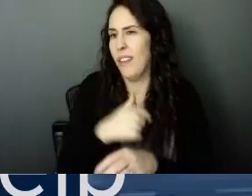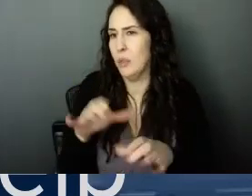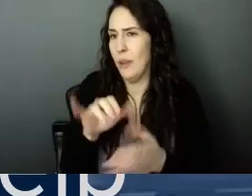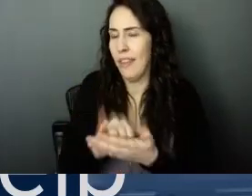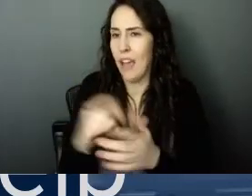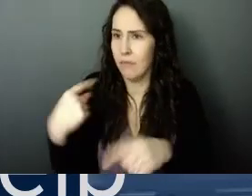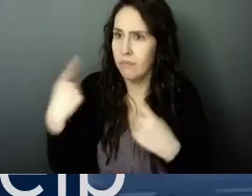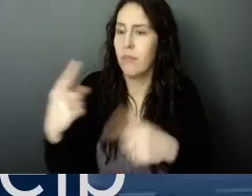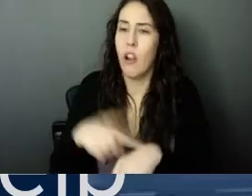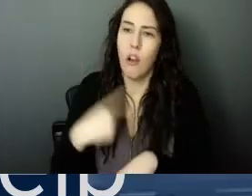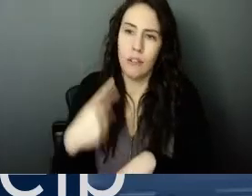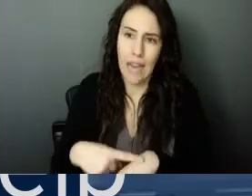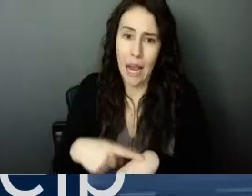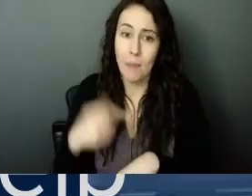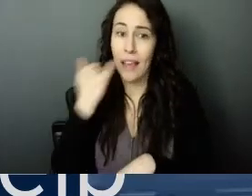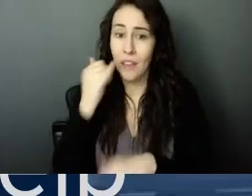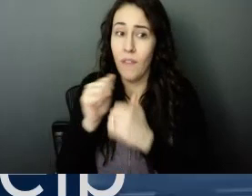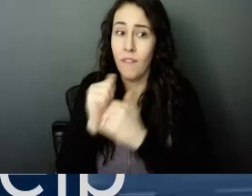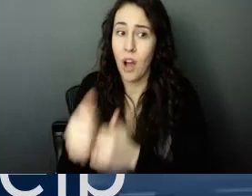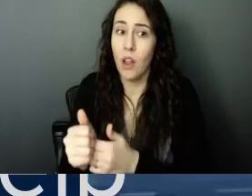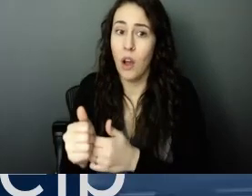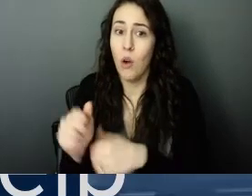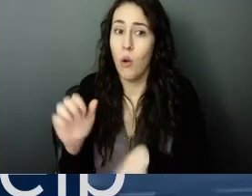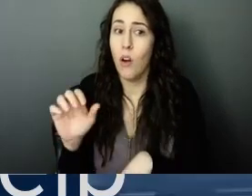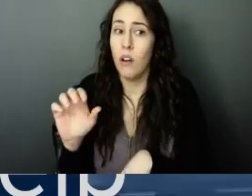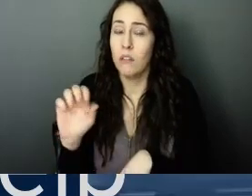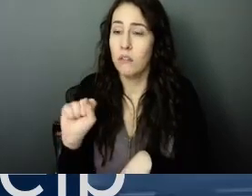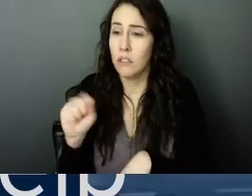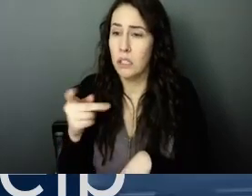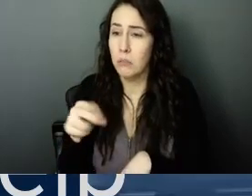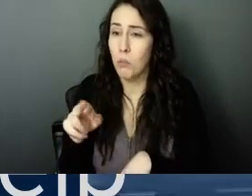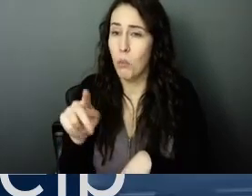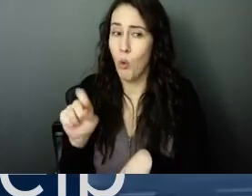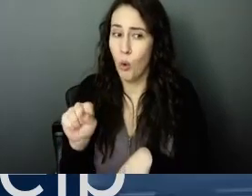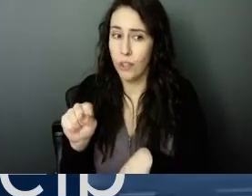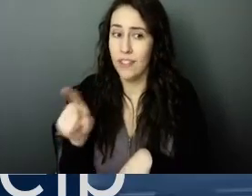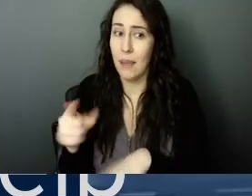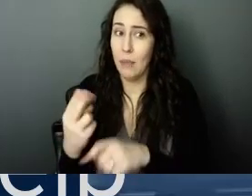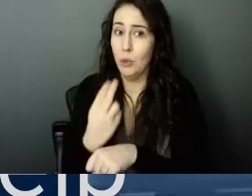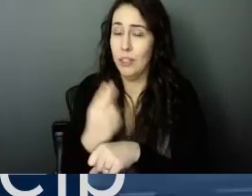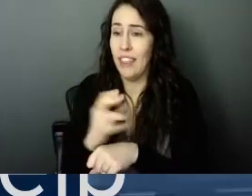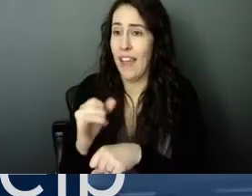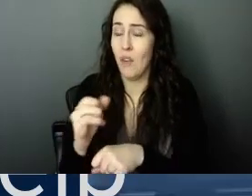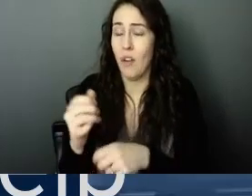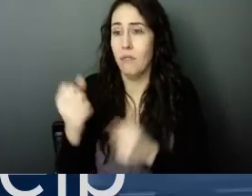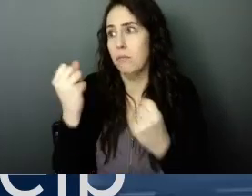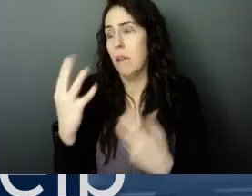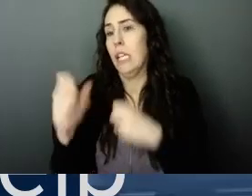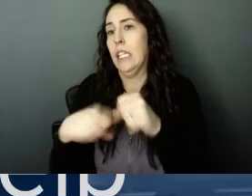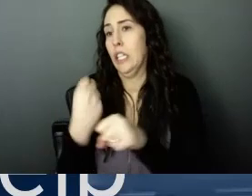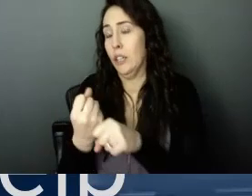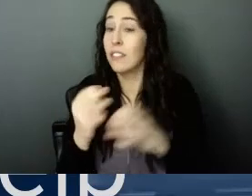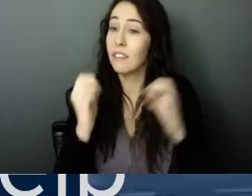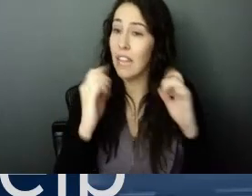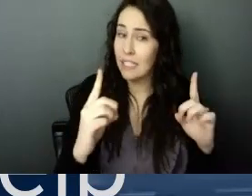using videos to analyze performance for decades. And education has been doing the same, especially